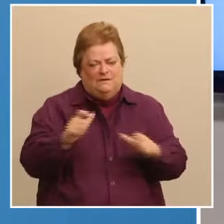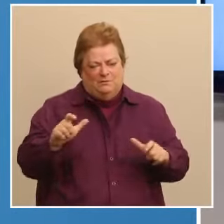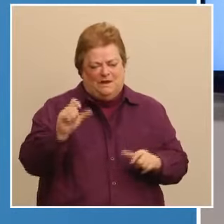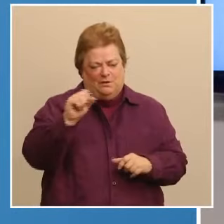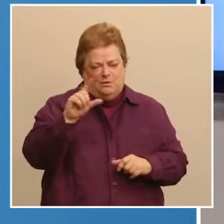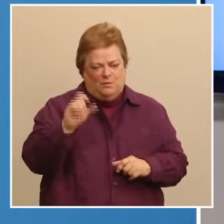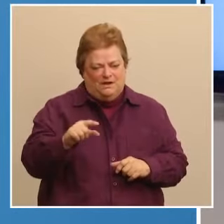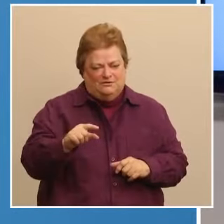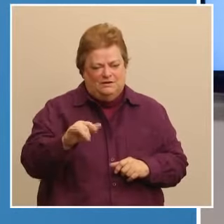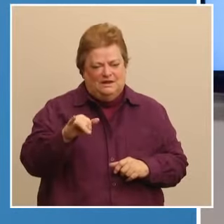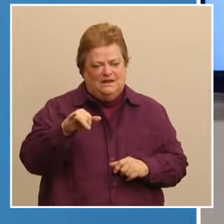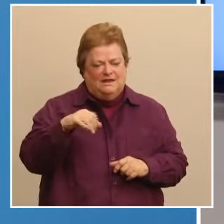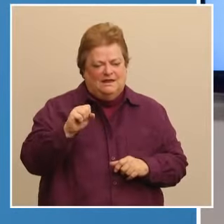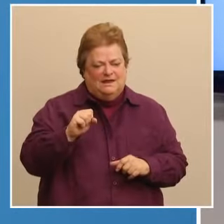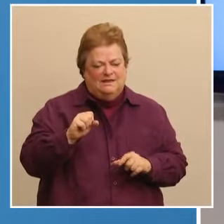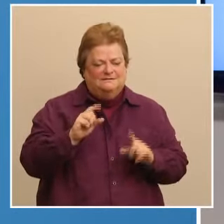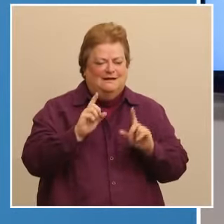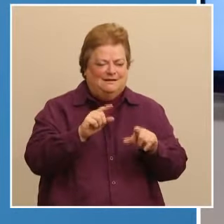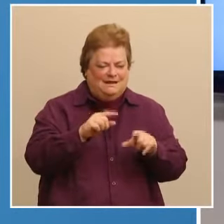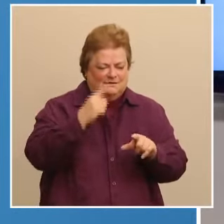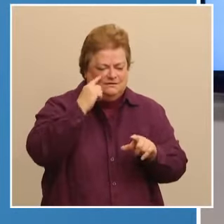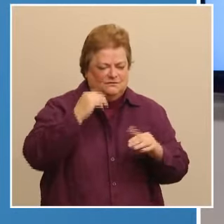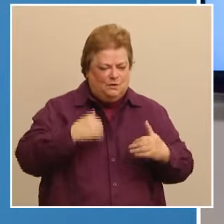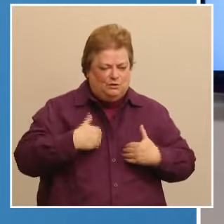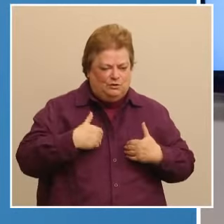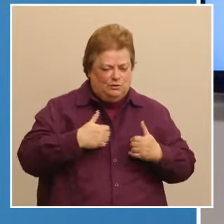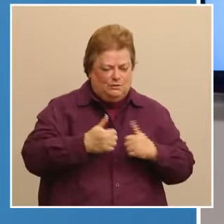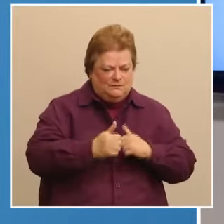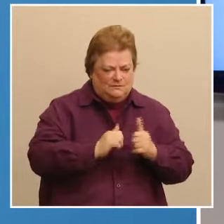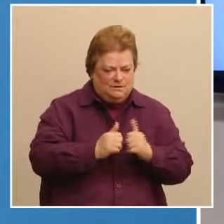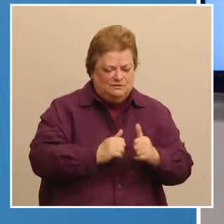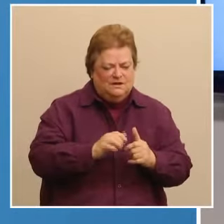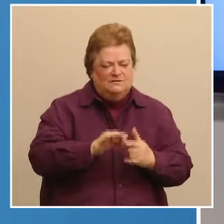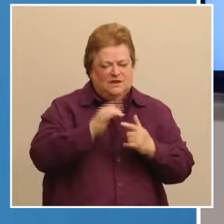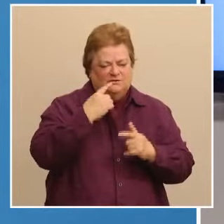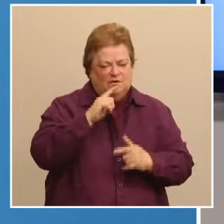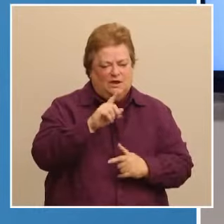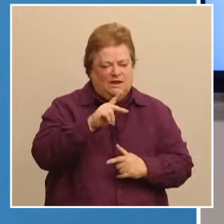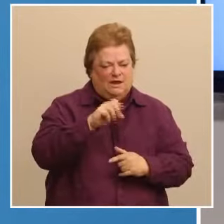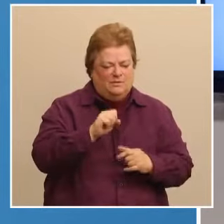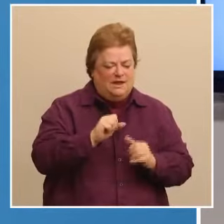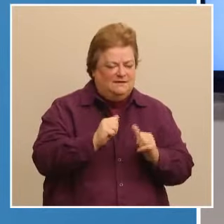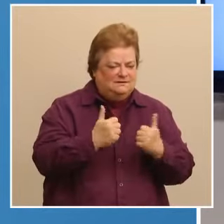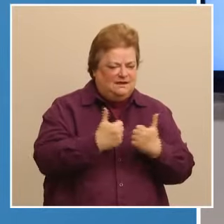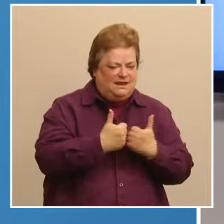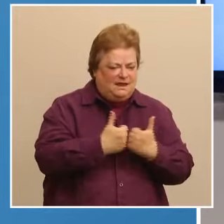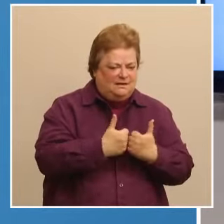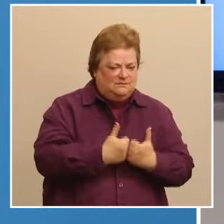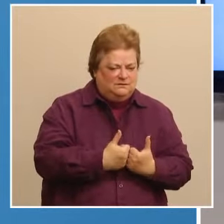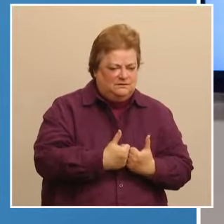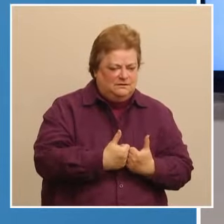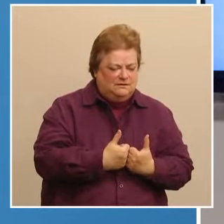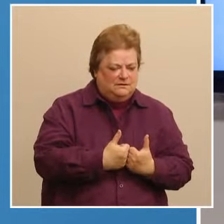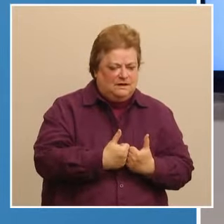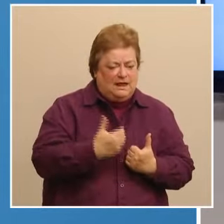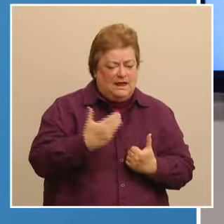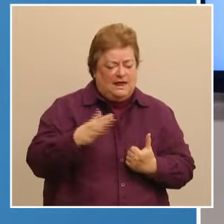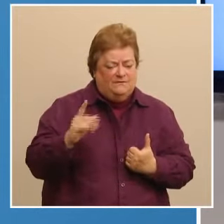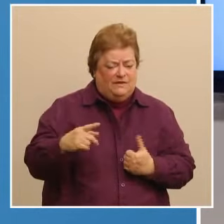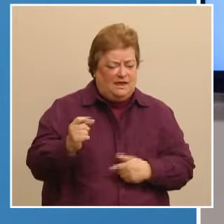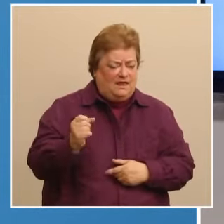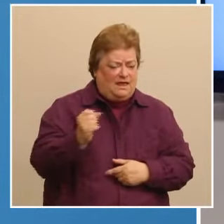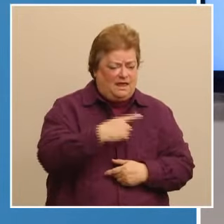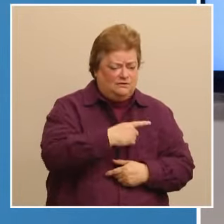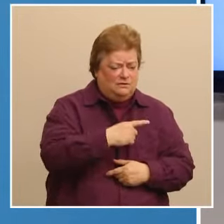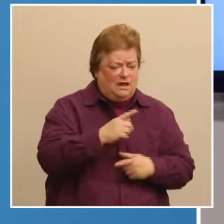is attendance at youth sports and especially LPS games. Have you had any discussions? Has the school district approached you about